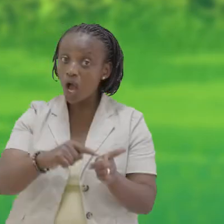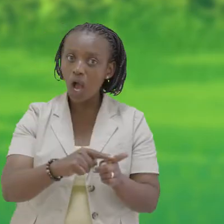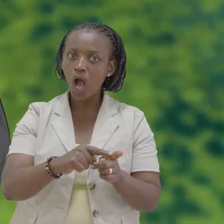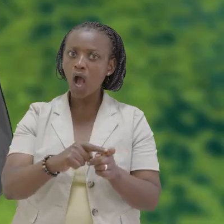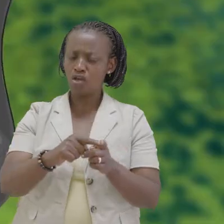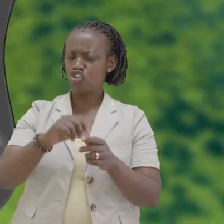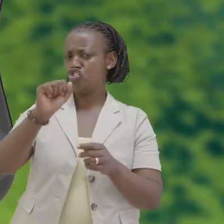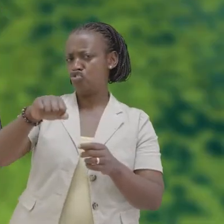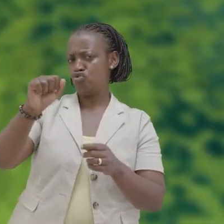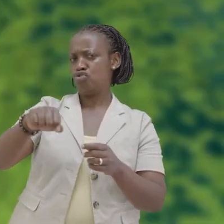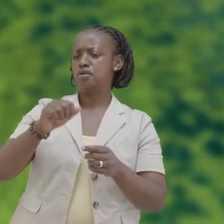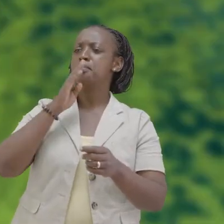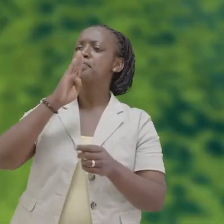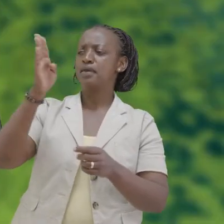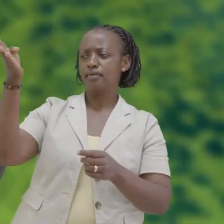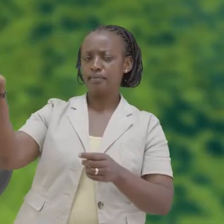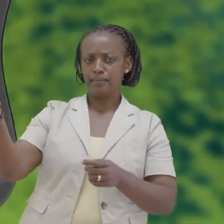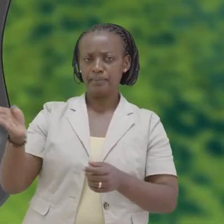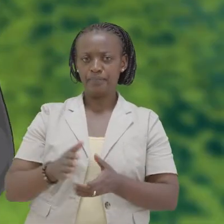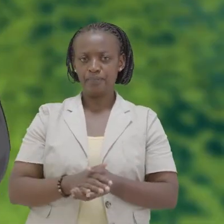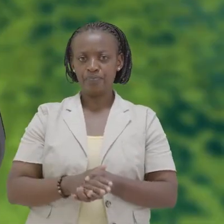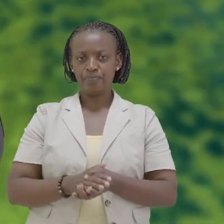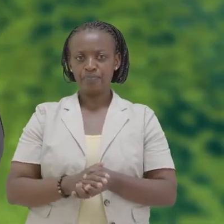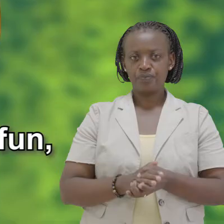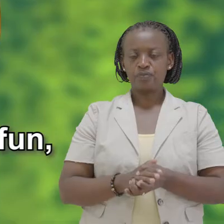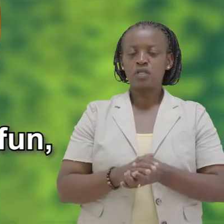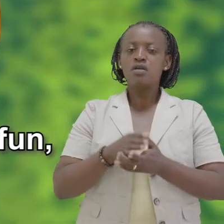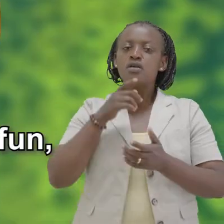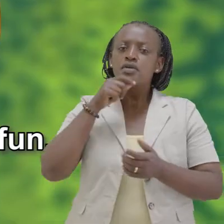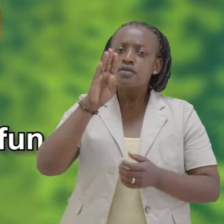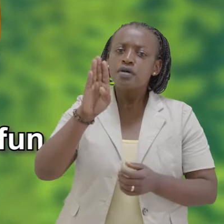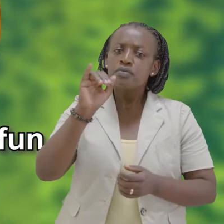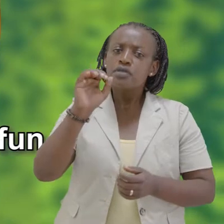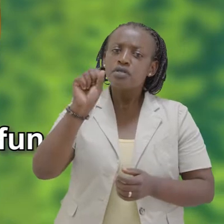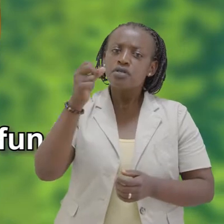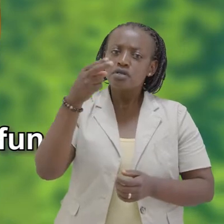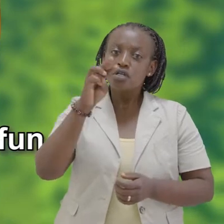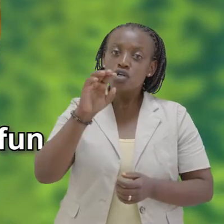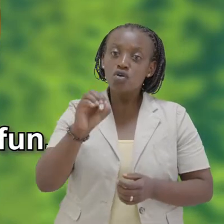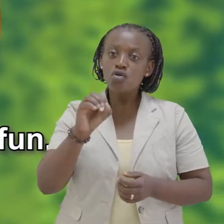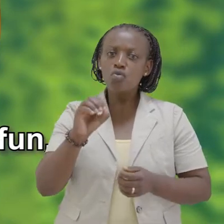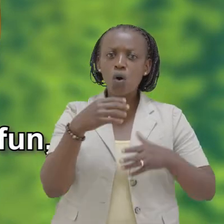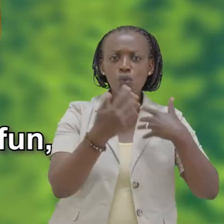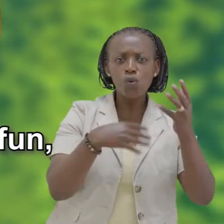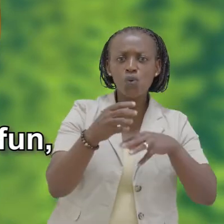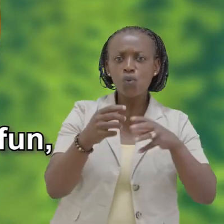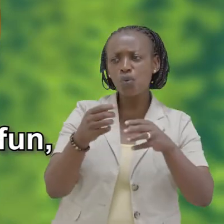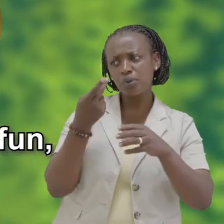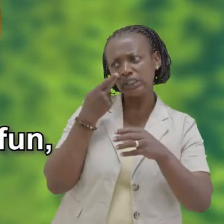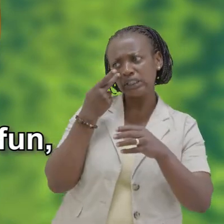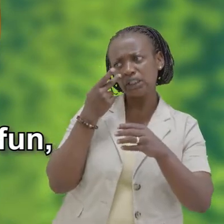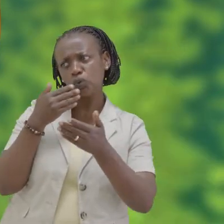come? Of course, Keza. I'll be there. Mr. Pishimo, the game you're playing